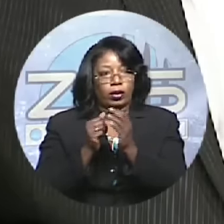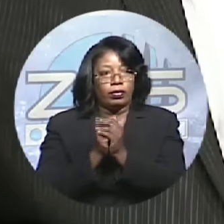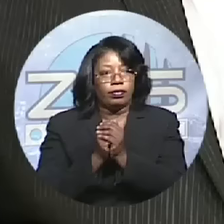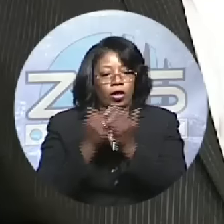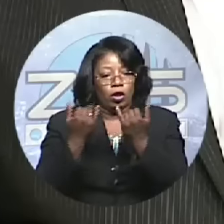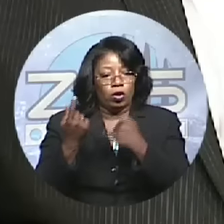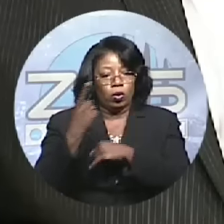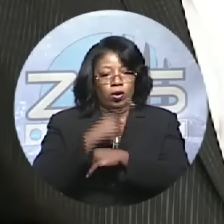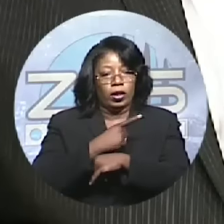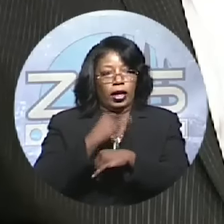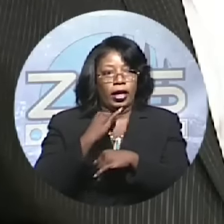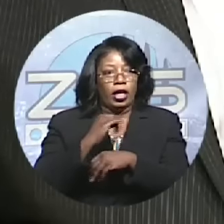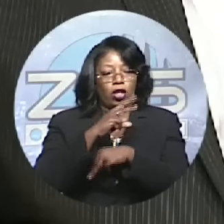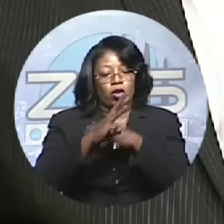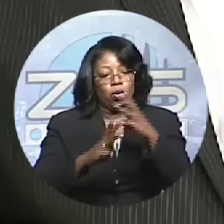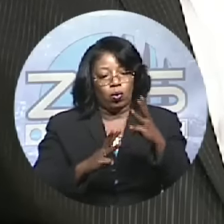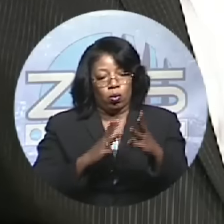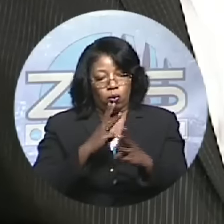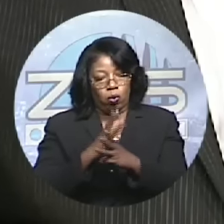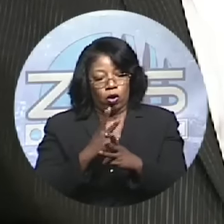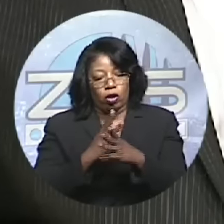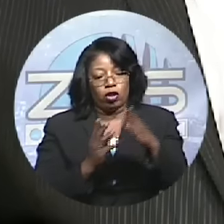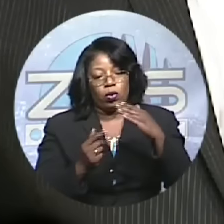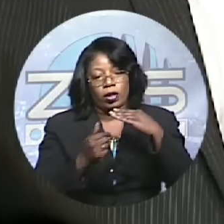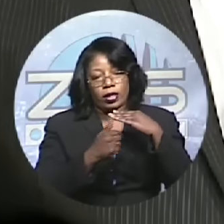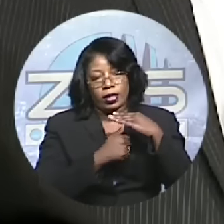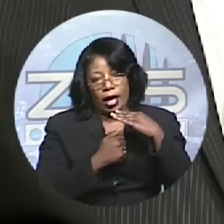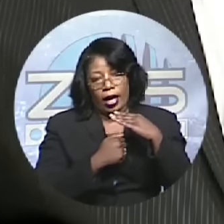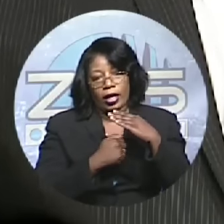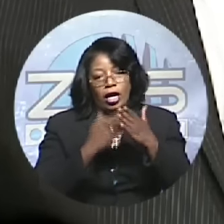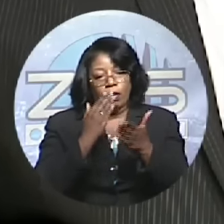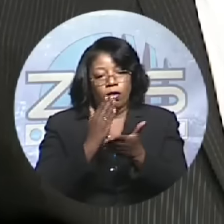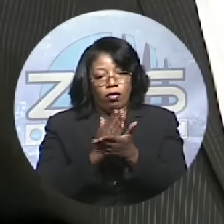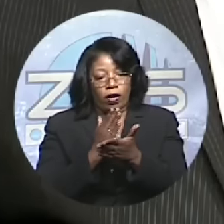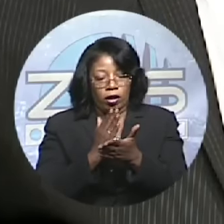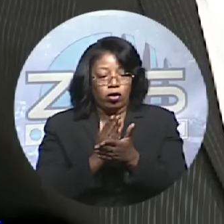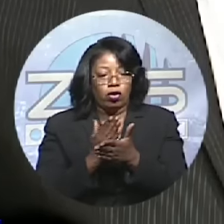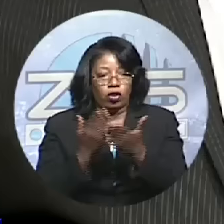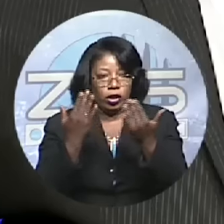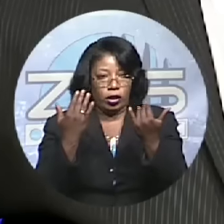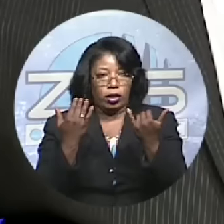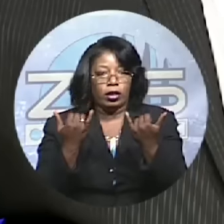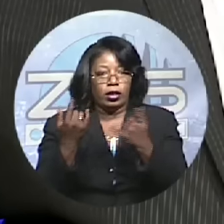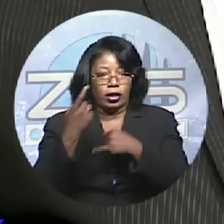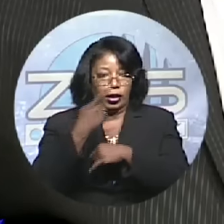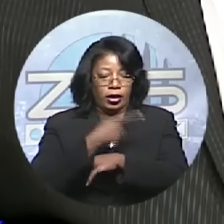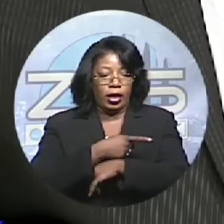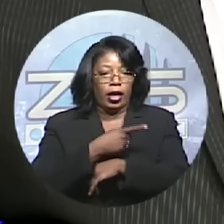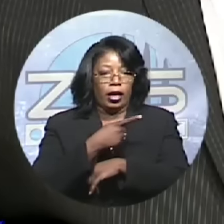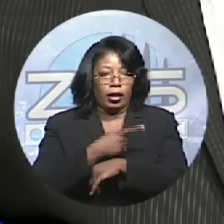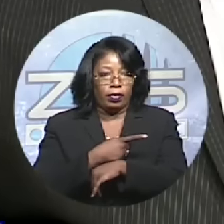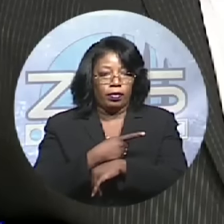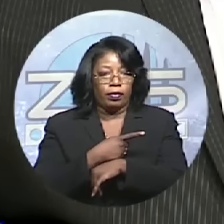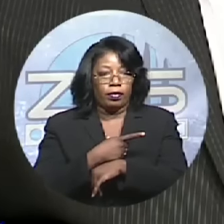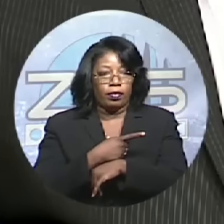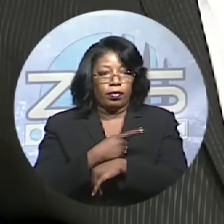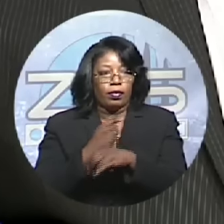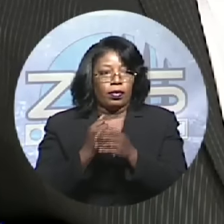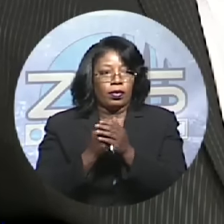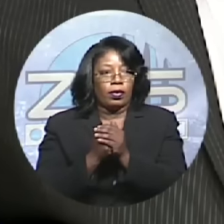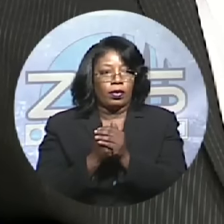Today is World Suicide Prevention Day, and here in the Bahamas, the pain that suicide brings felt intimately in the community here in the